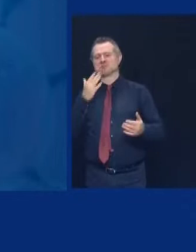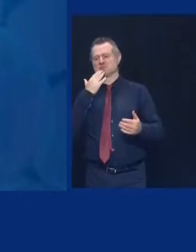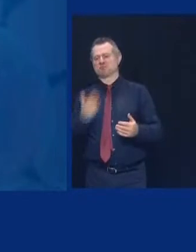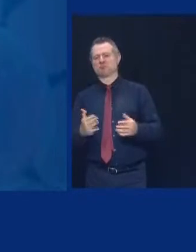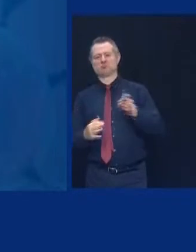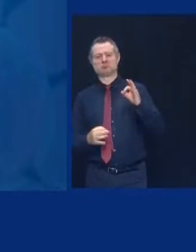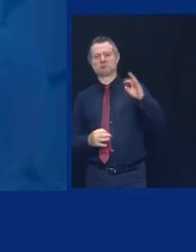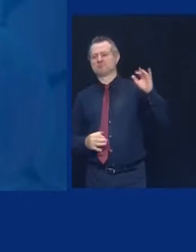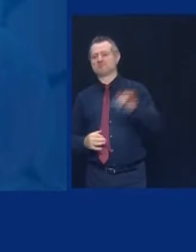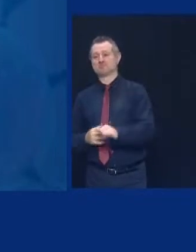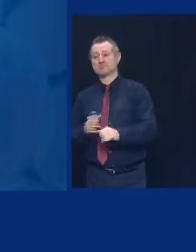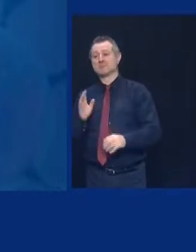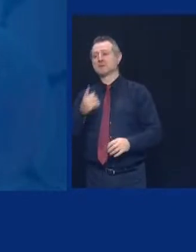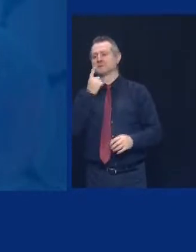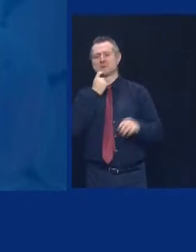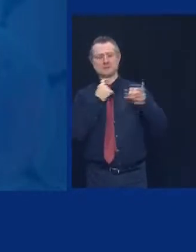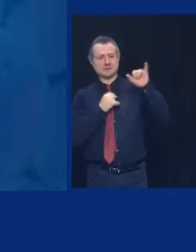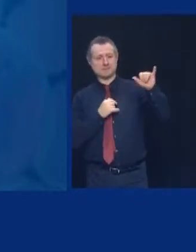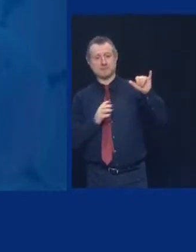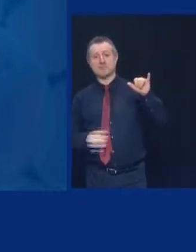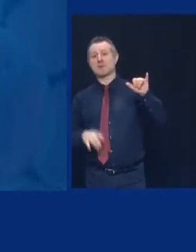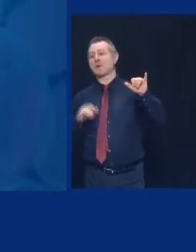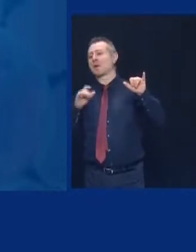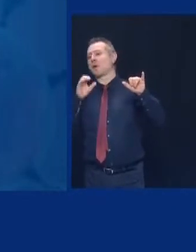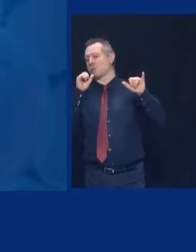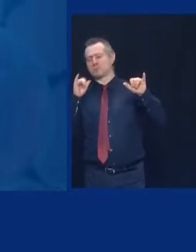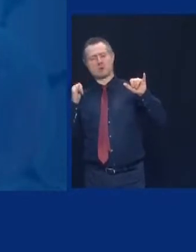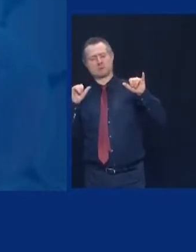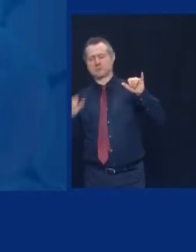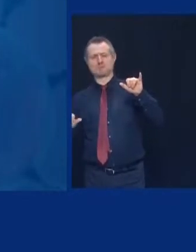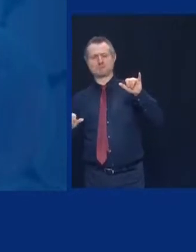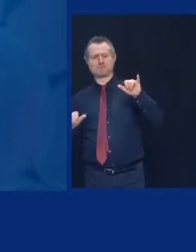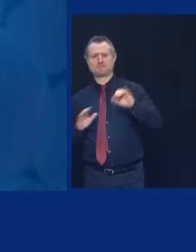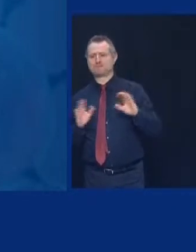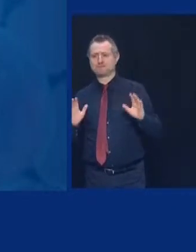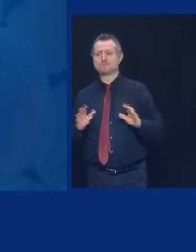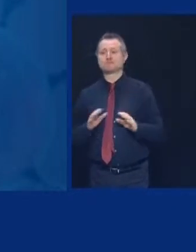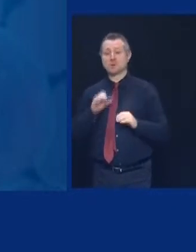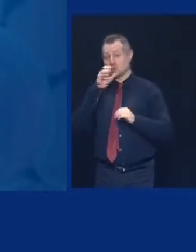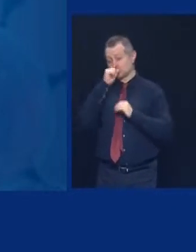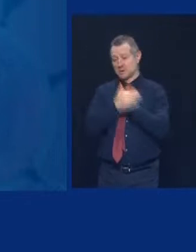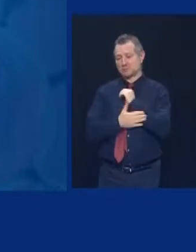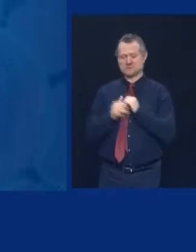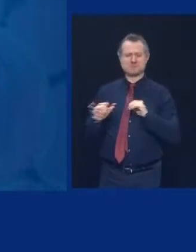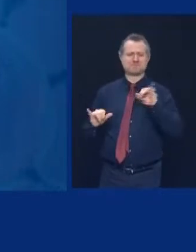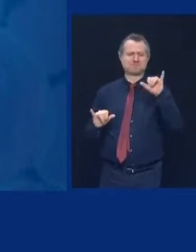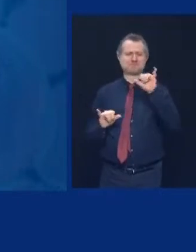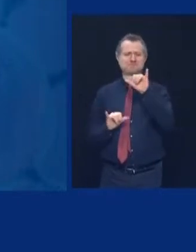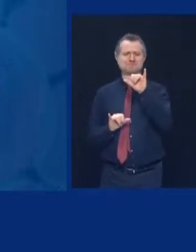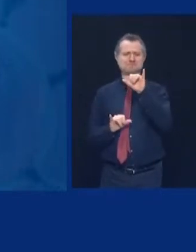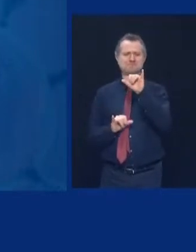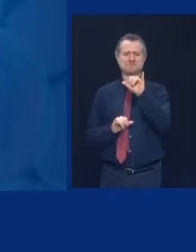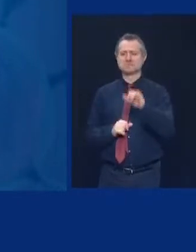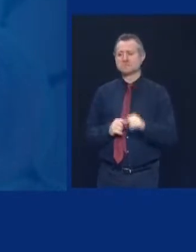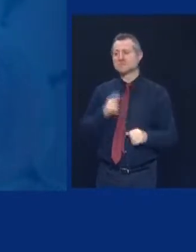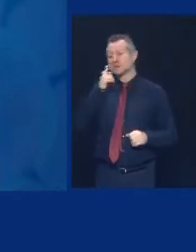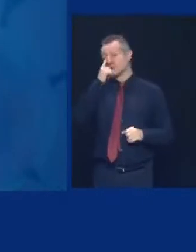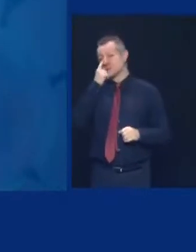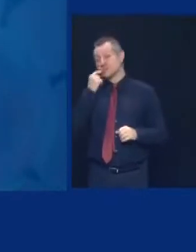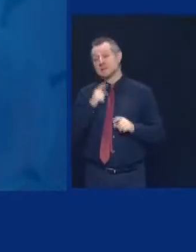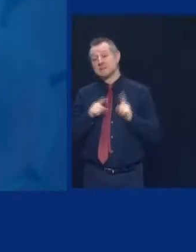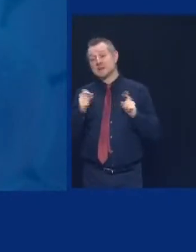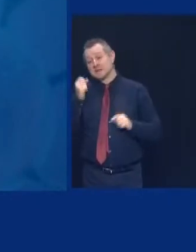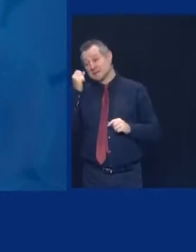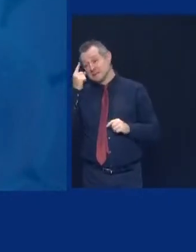Red remains red, yellow remains yellow. Although we've made a lot of progress, the numbers are still not